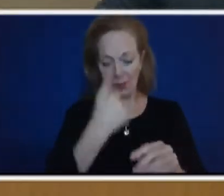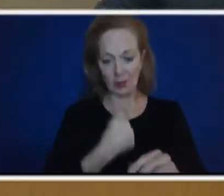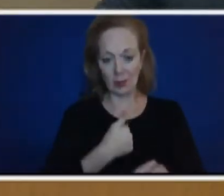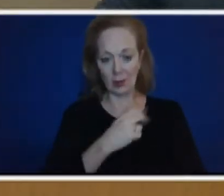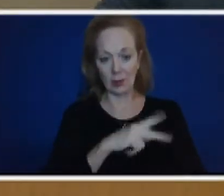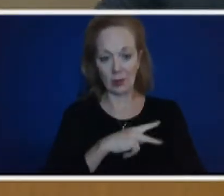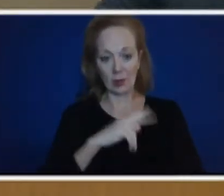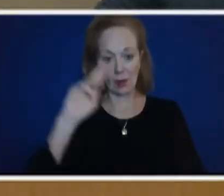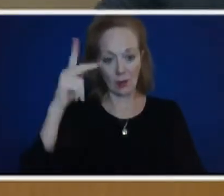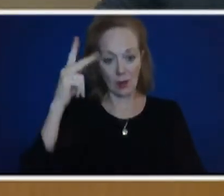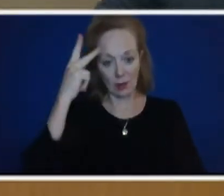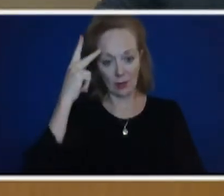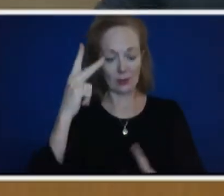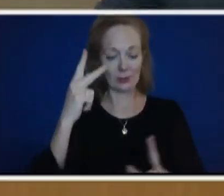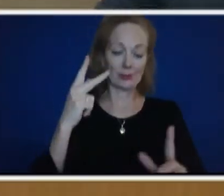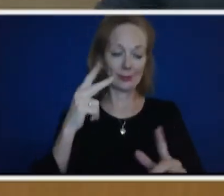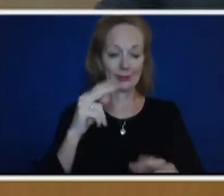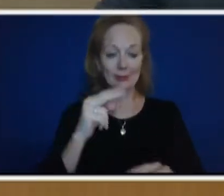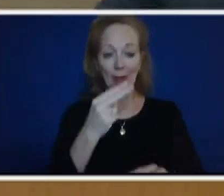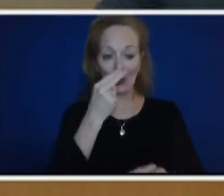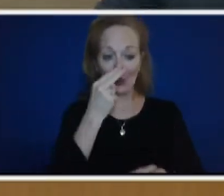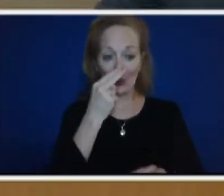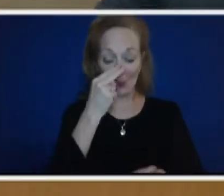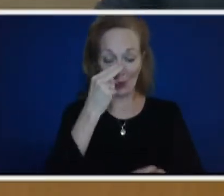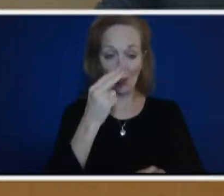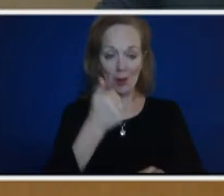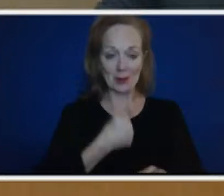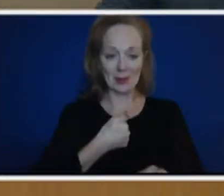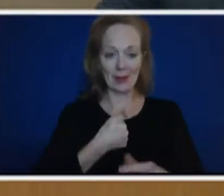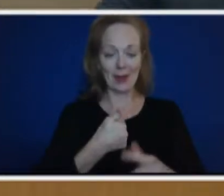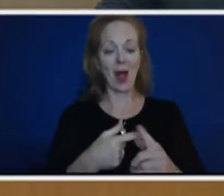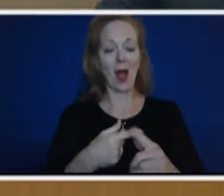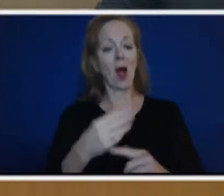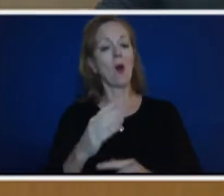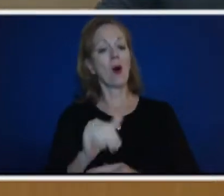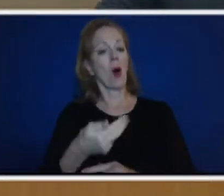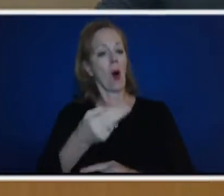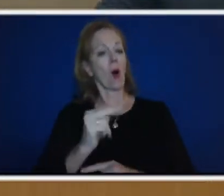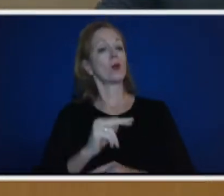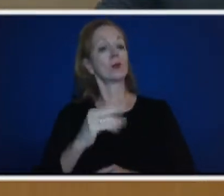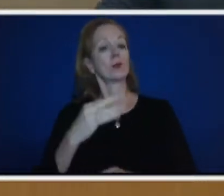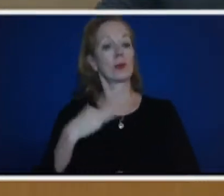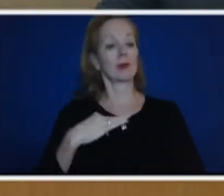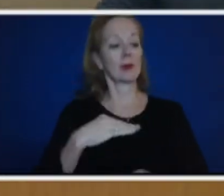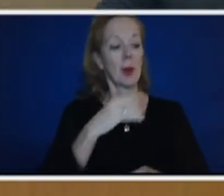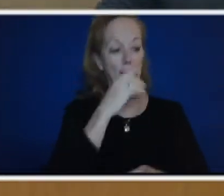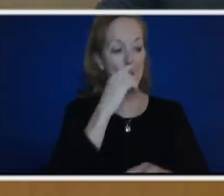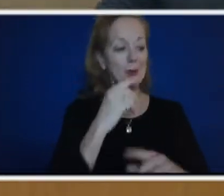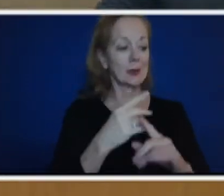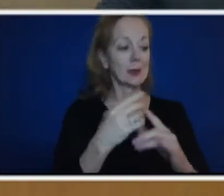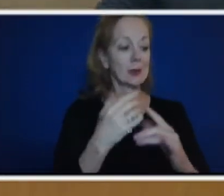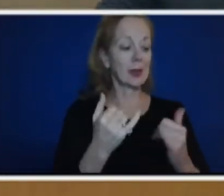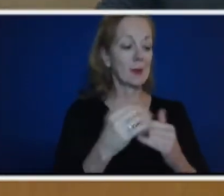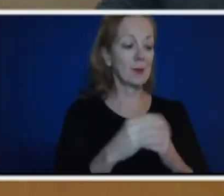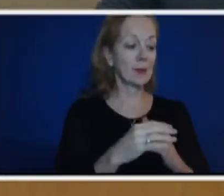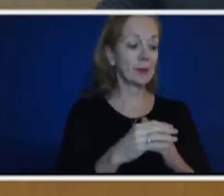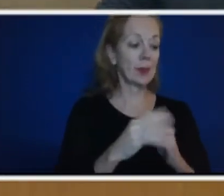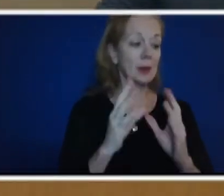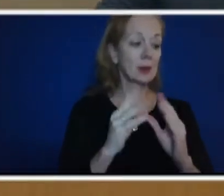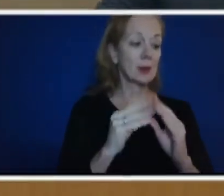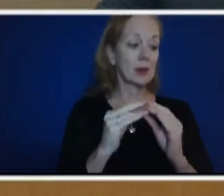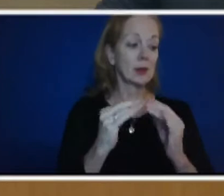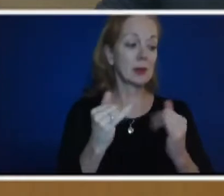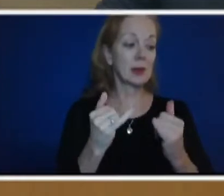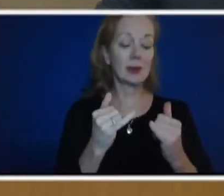political nerd, if you will, so I watch it for my own benefit. But to this date, even for this meeting today, we